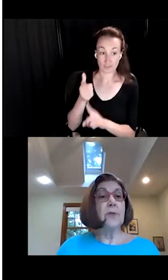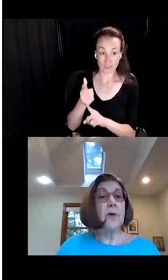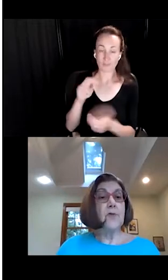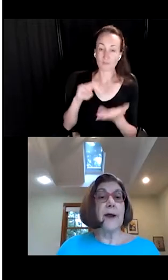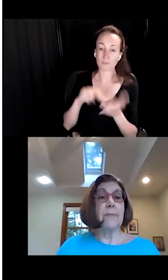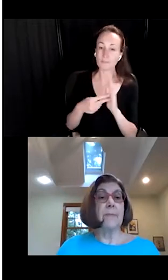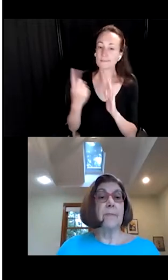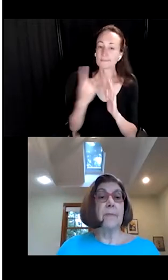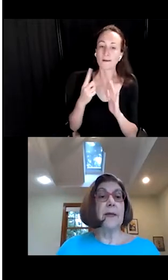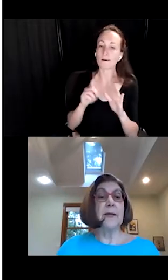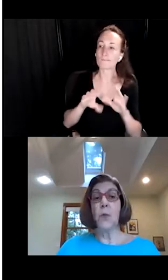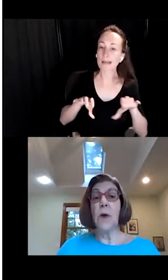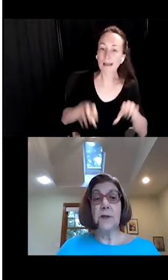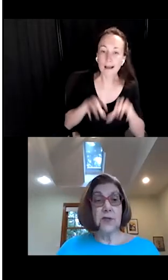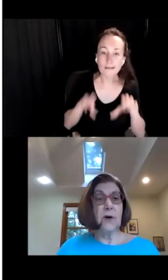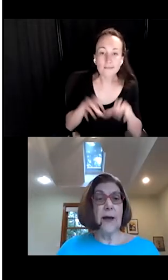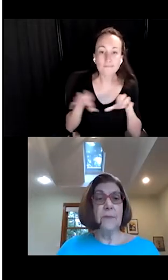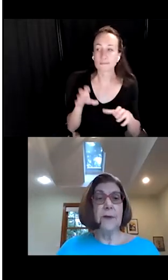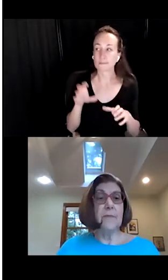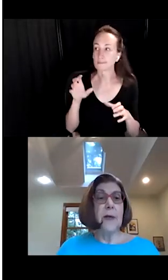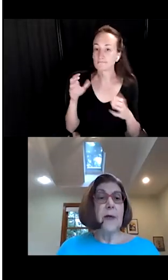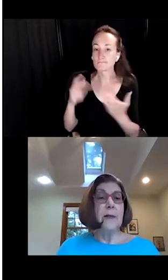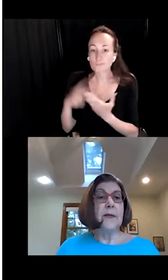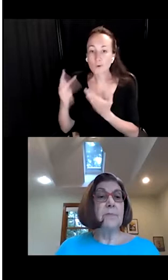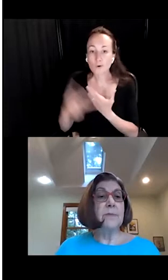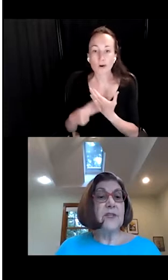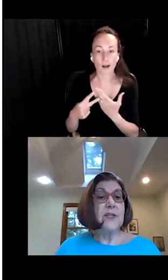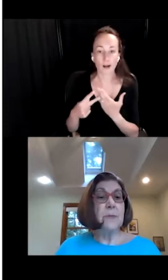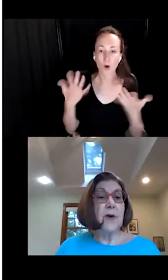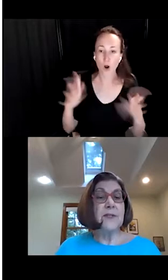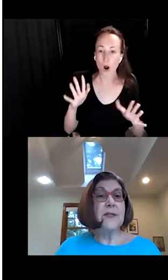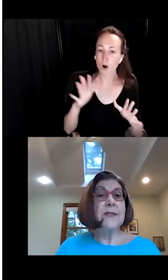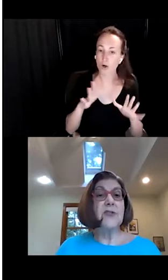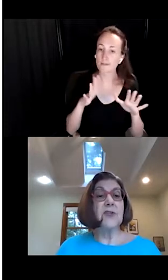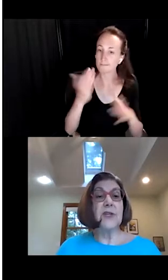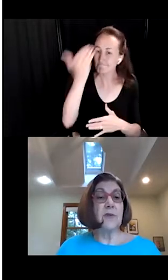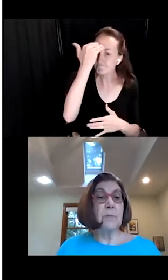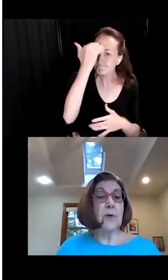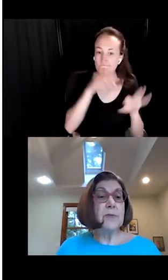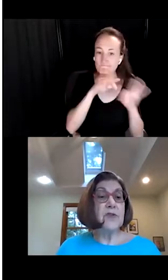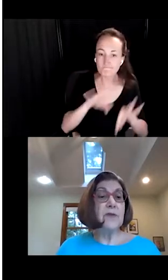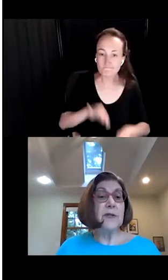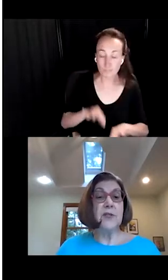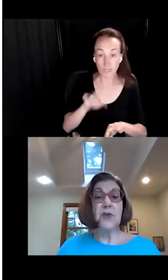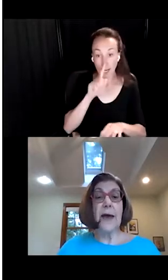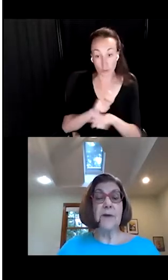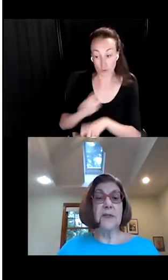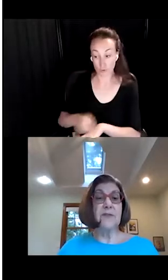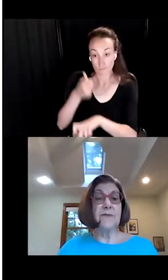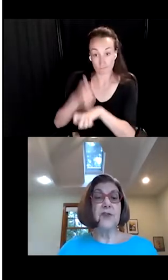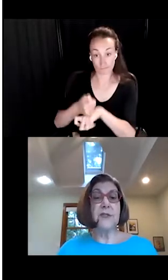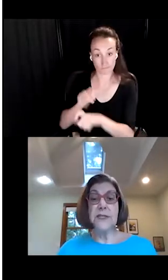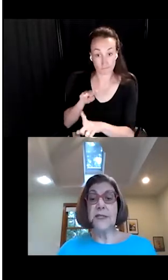activity or program that is well described. The implementation processes are generally purposeful and described